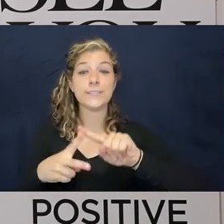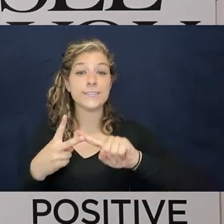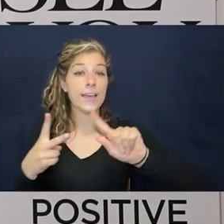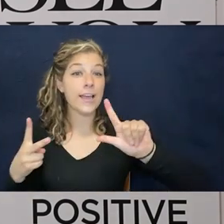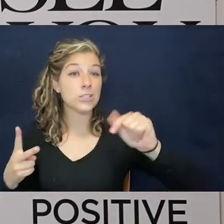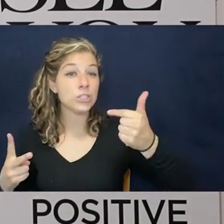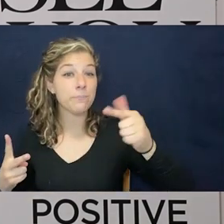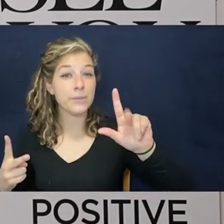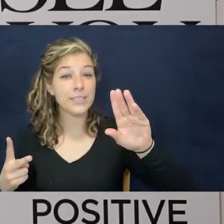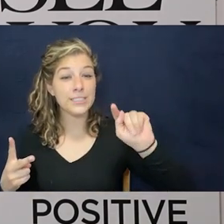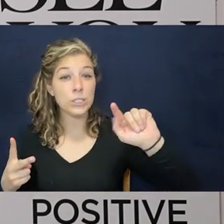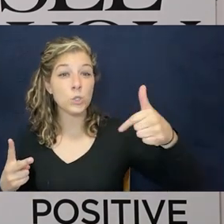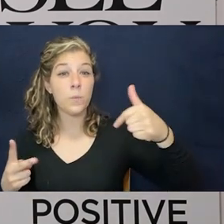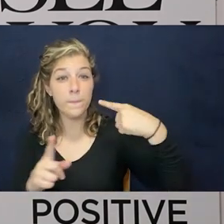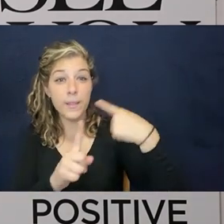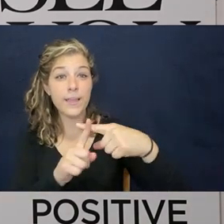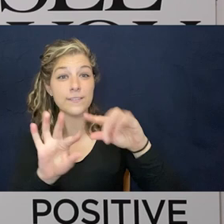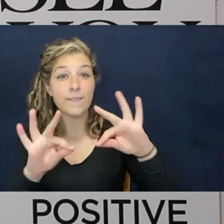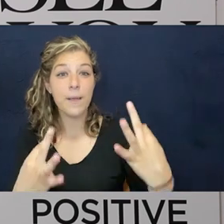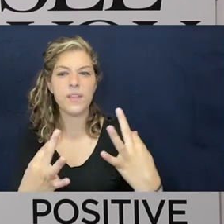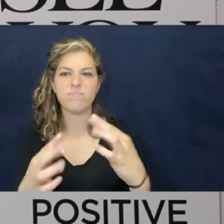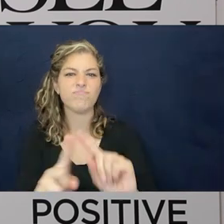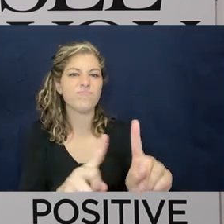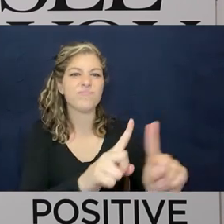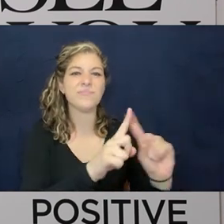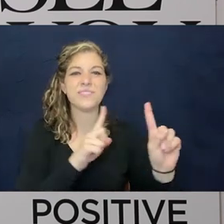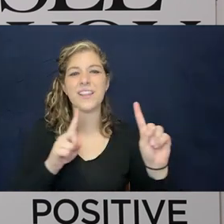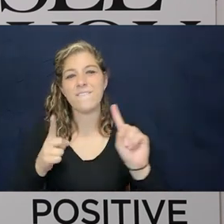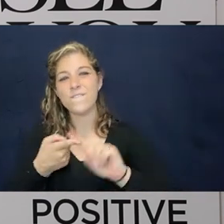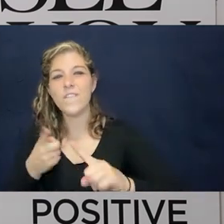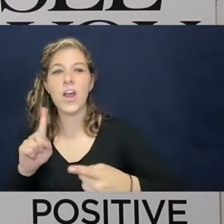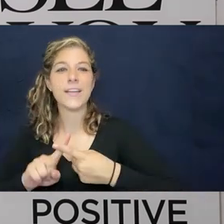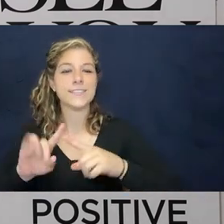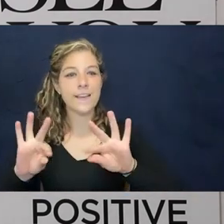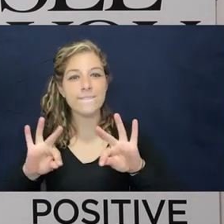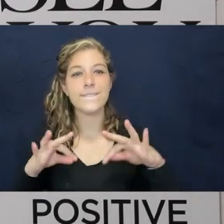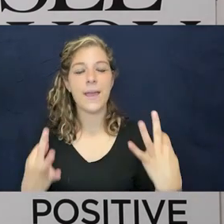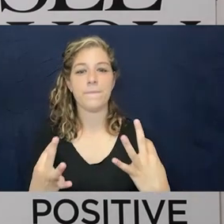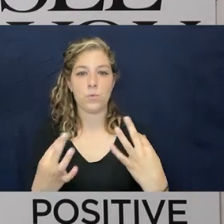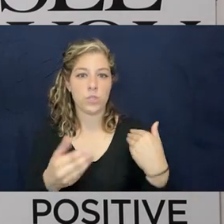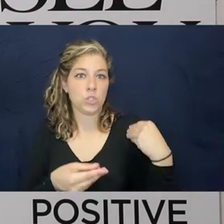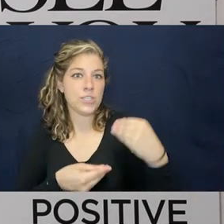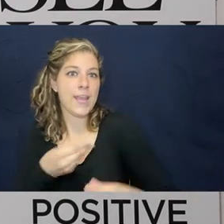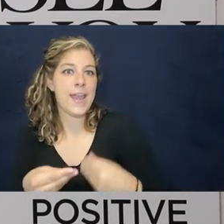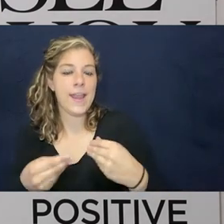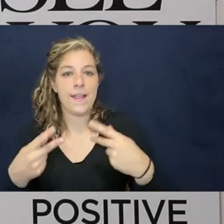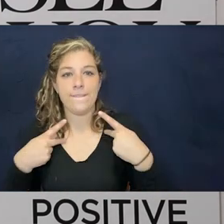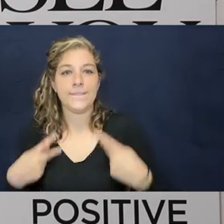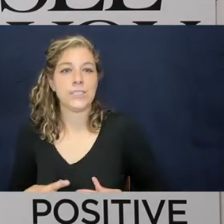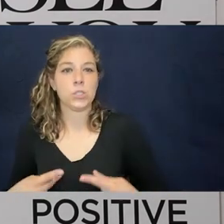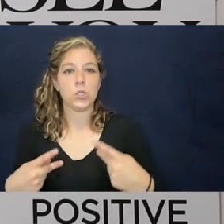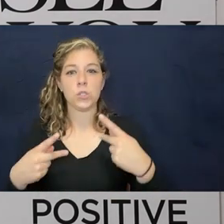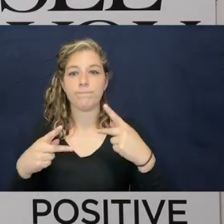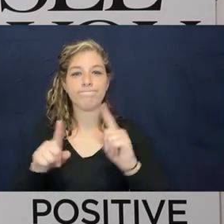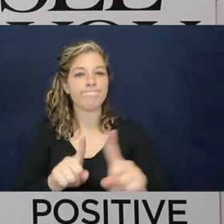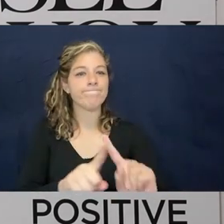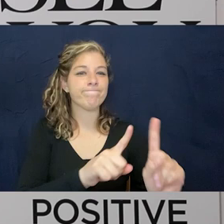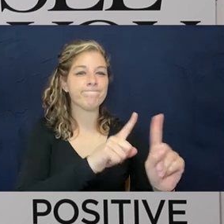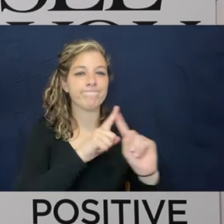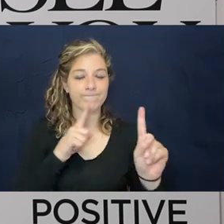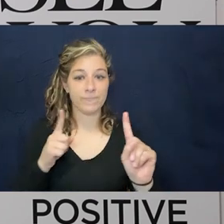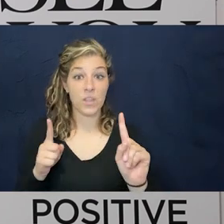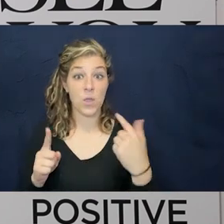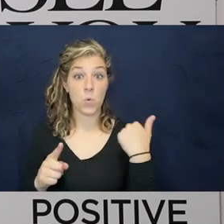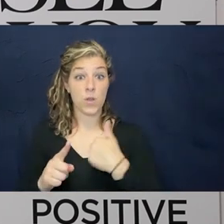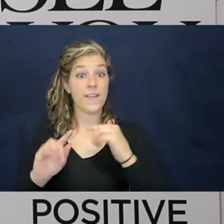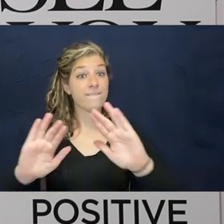our LGBTQ plus community, and all of our friends and families living with genetic, physical, behavioral, and intellectual